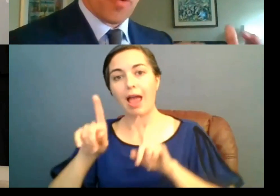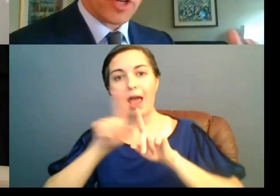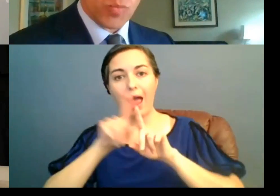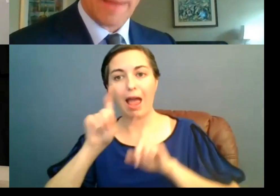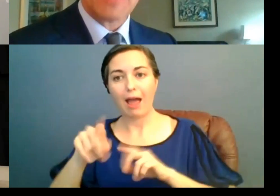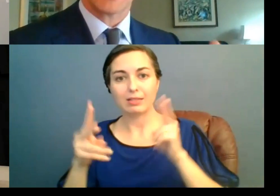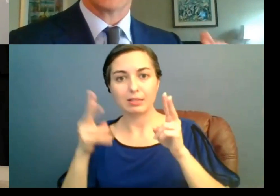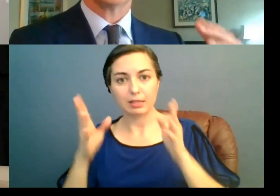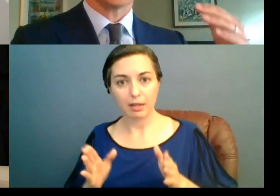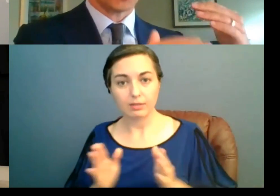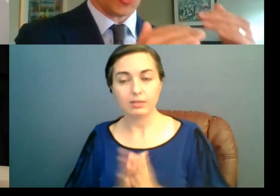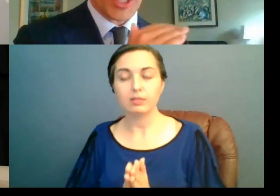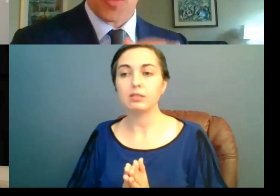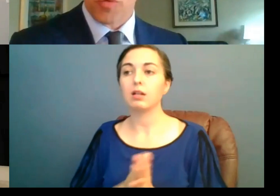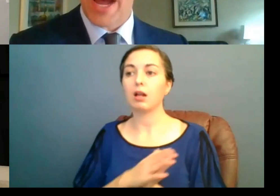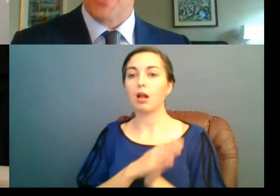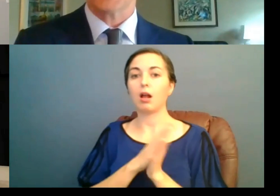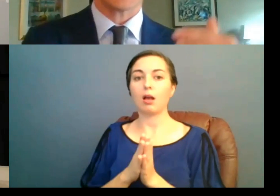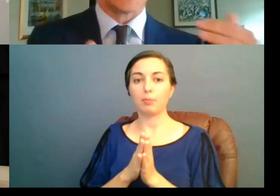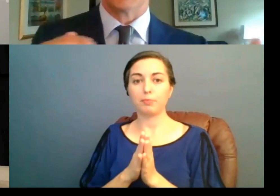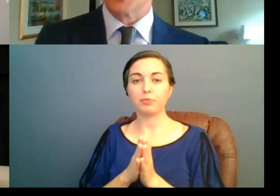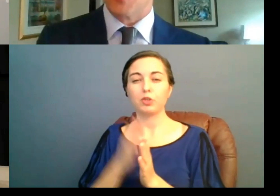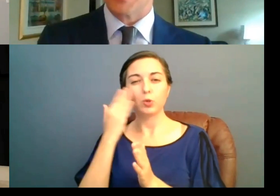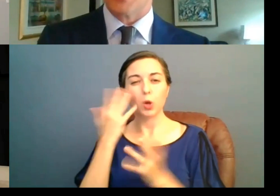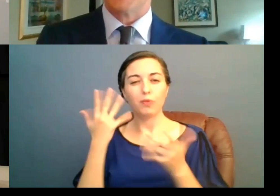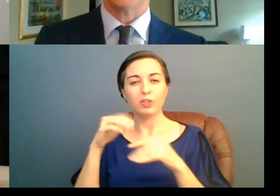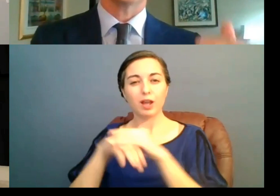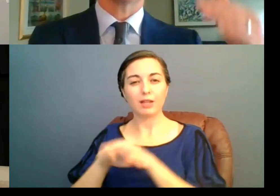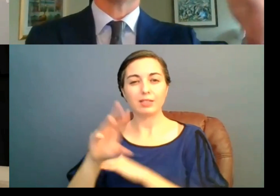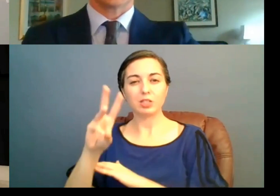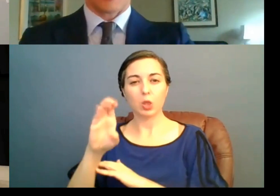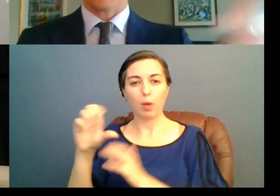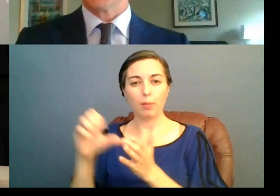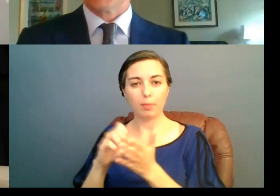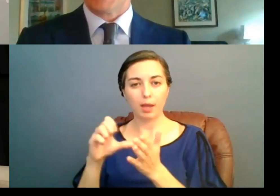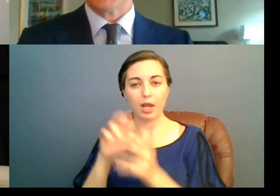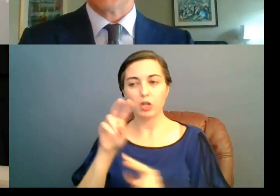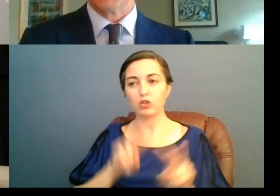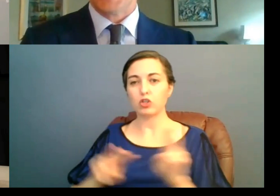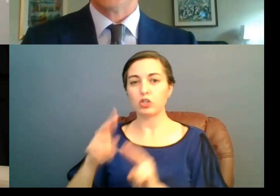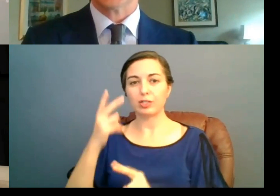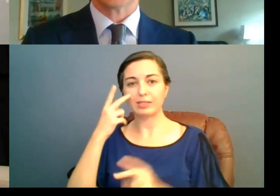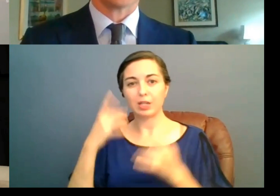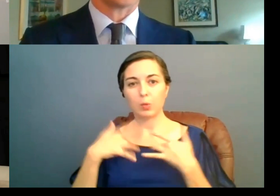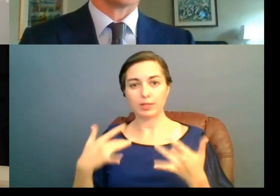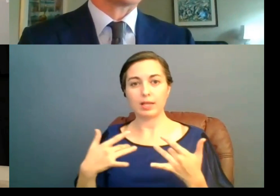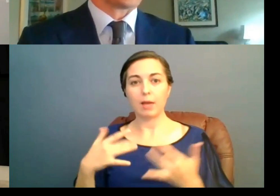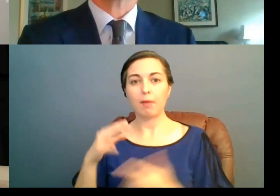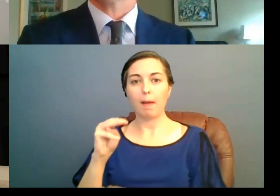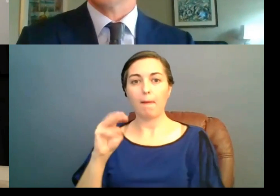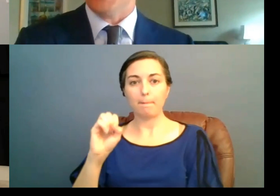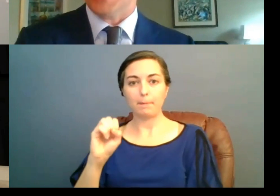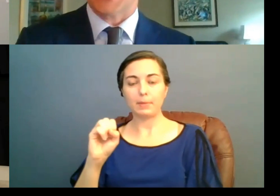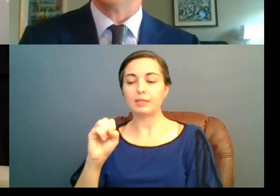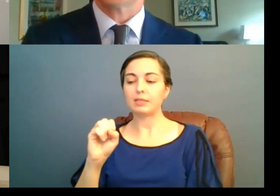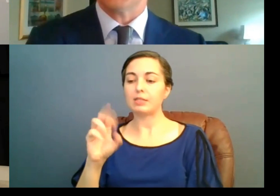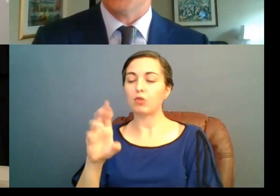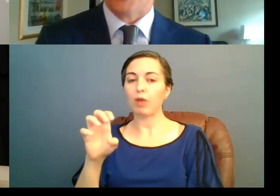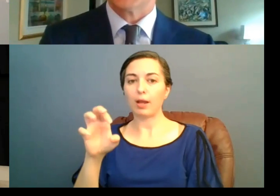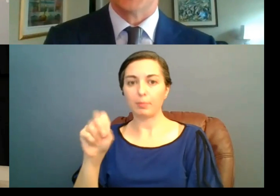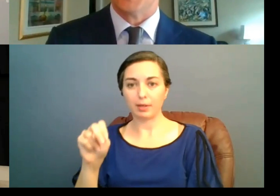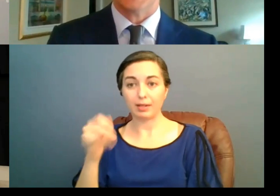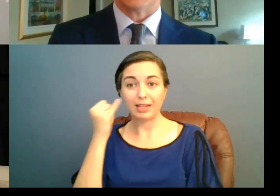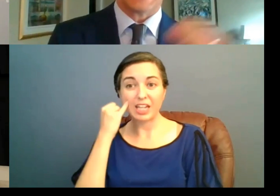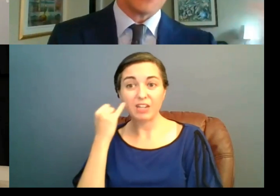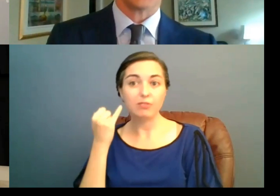before, going to the website, looking around, seeing what's going on. Let's start with Ms. Redmond. If you have a high school student, a college